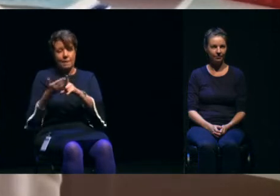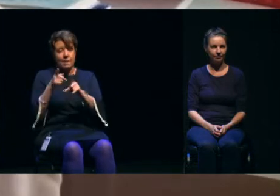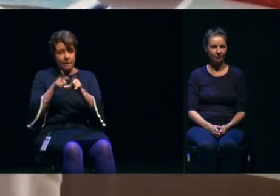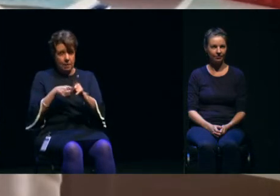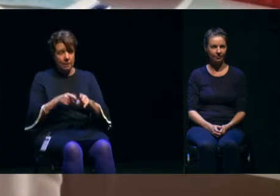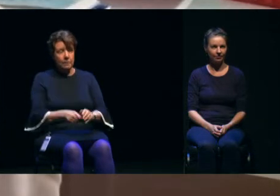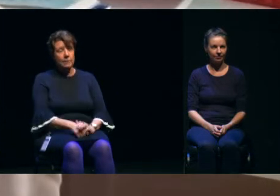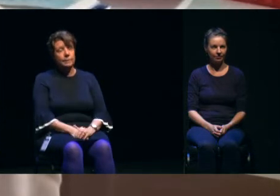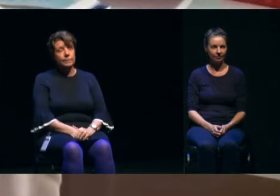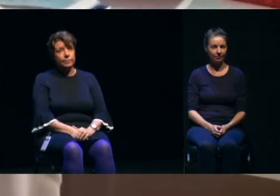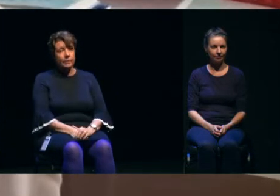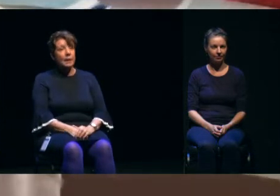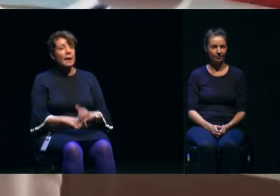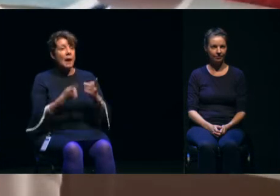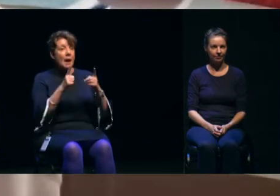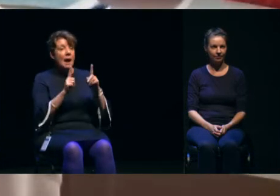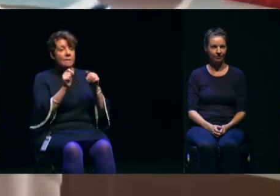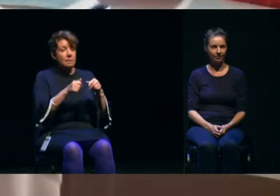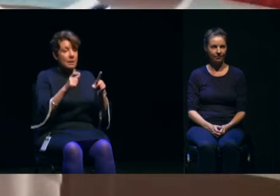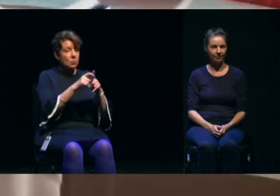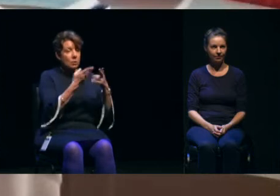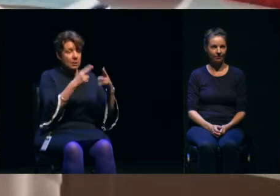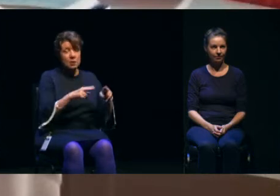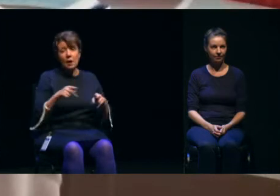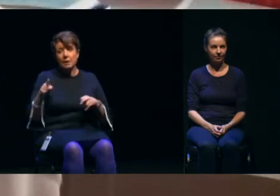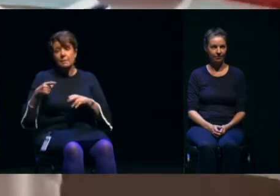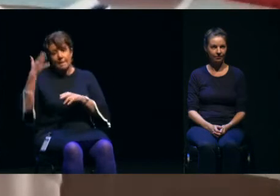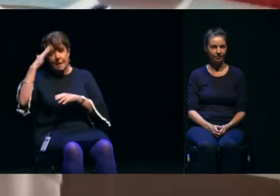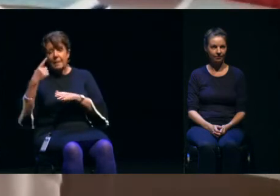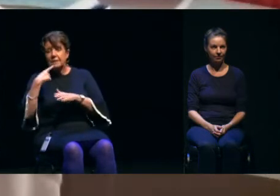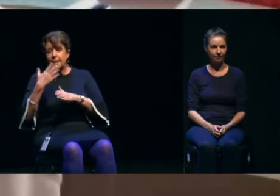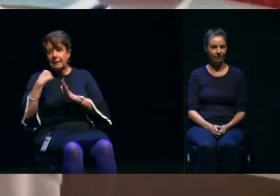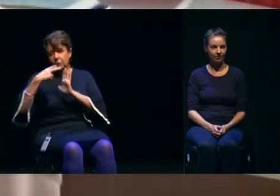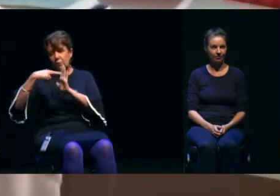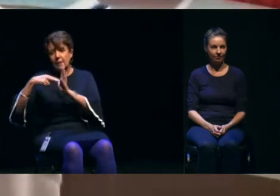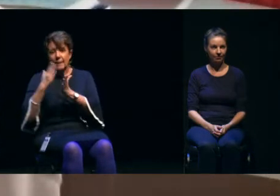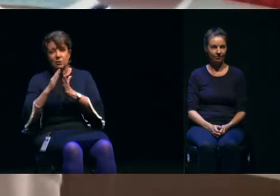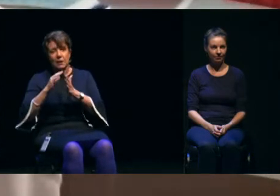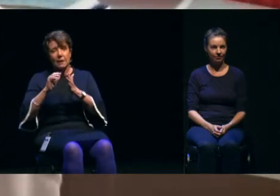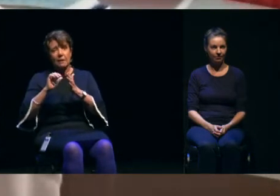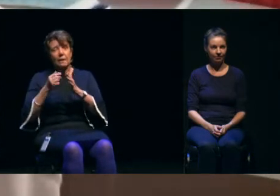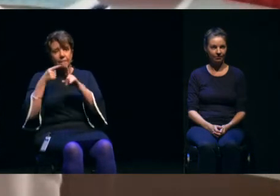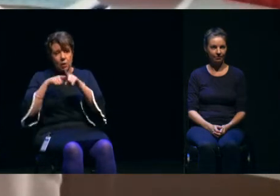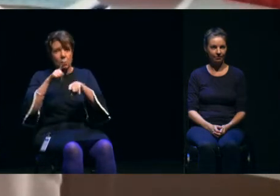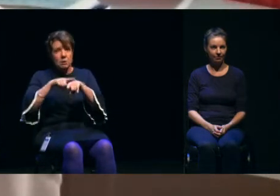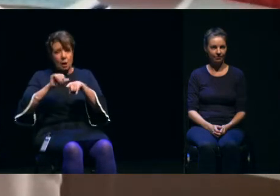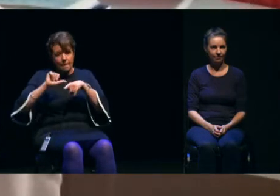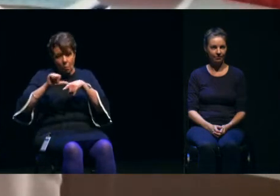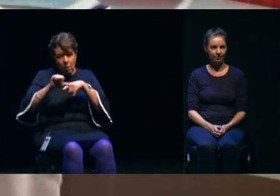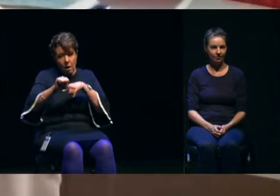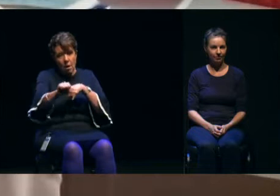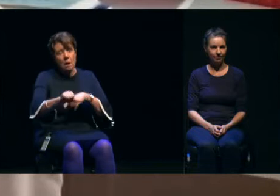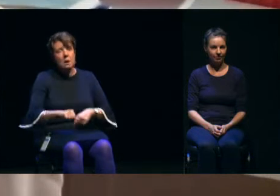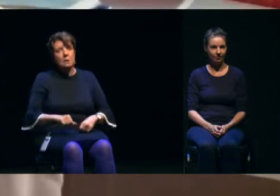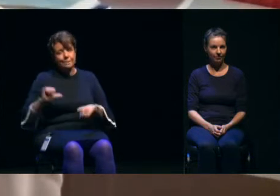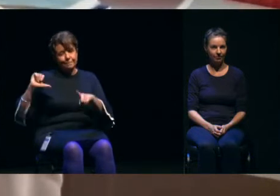said, after Paula died, read them. They are in chronological order. And you will see that